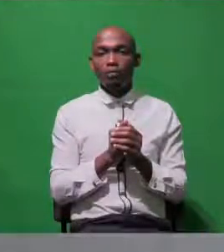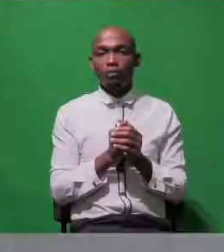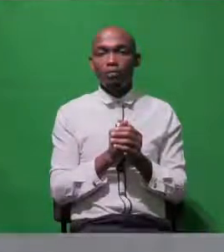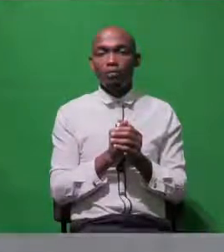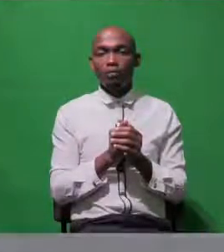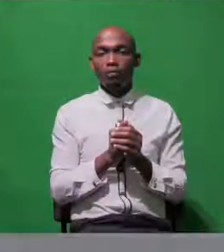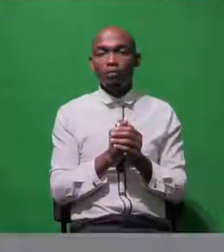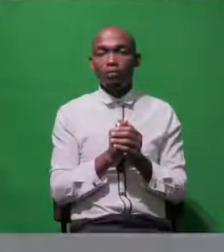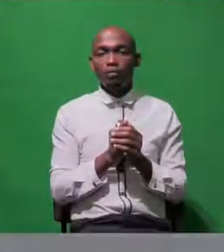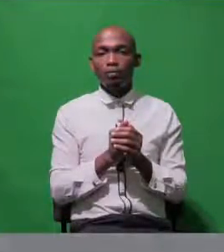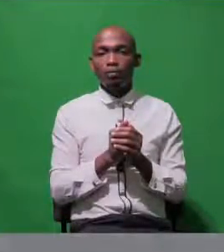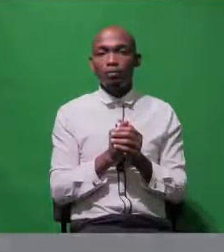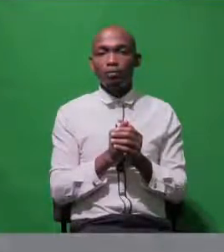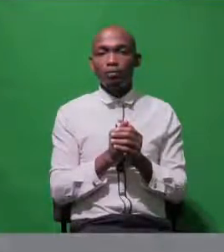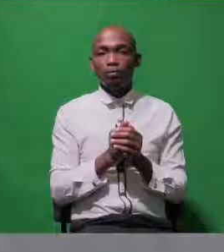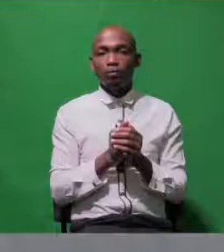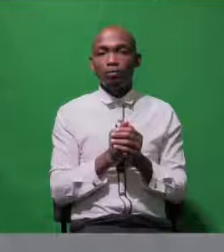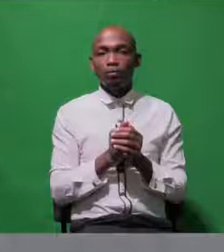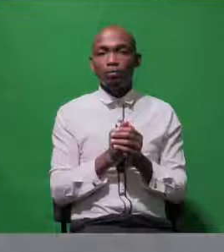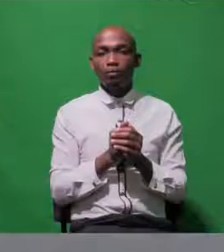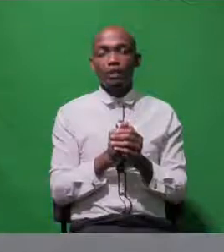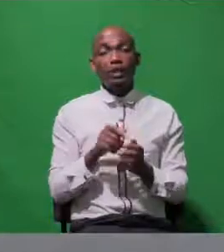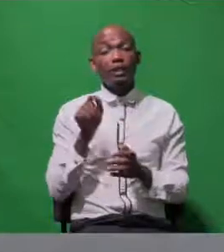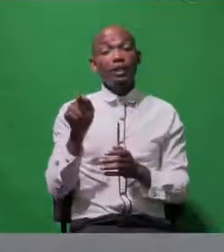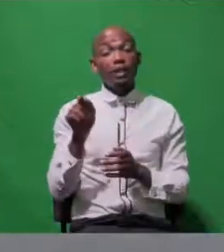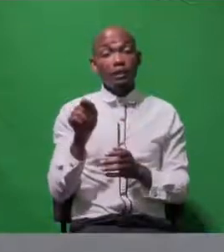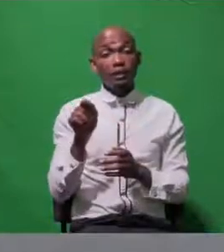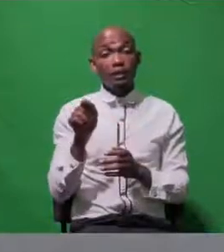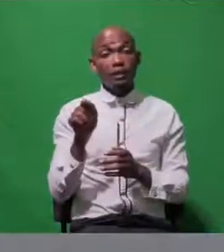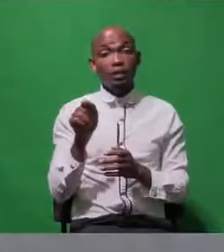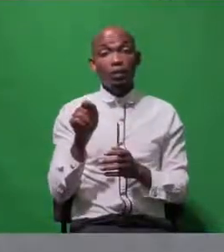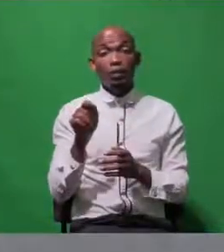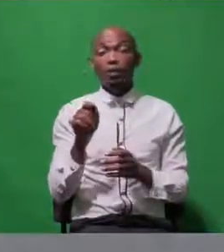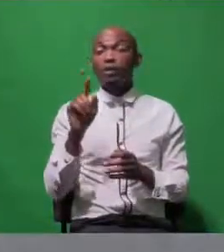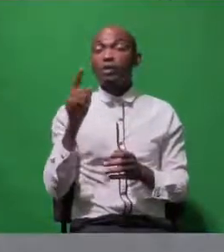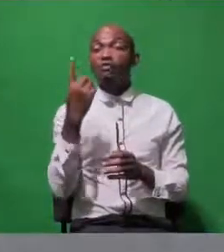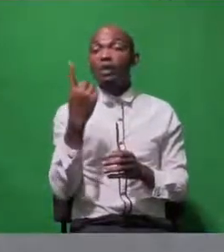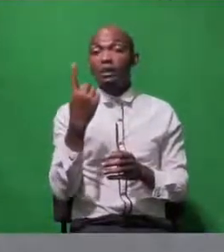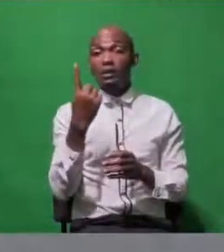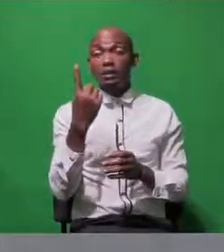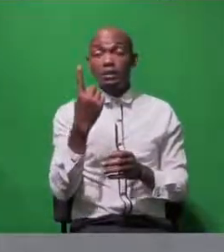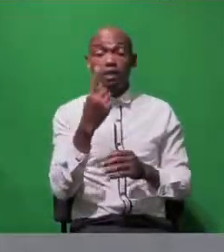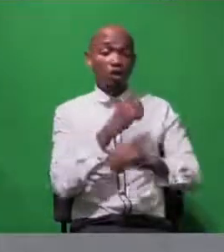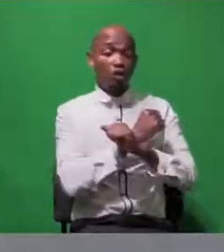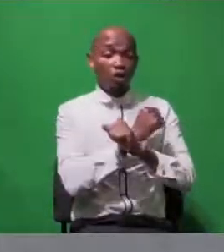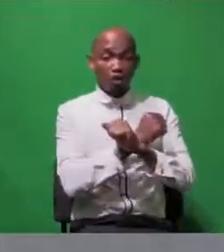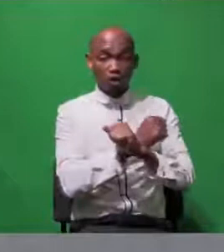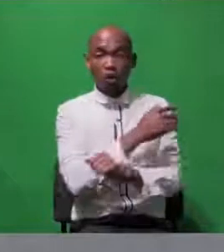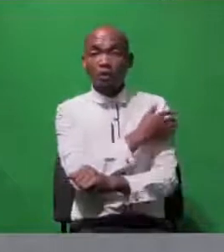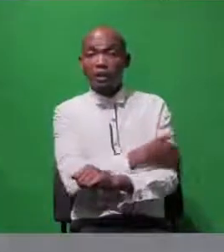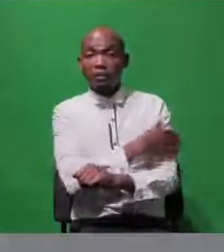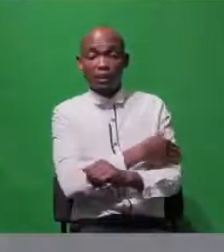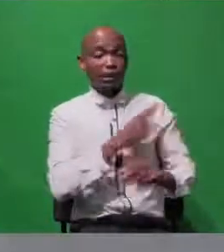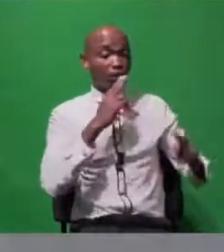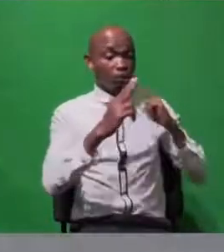This will be our first colonial social services to discuss.